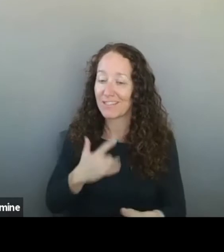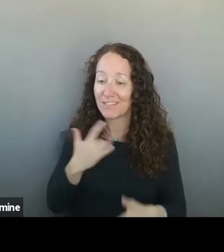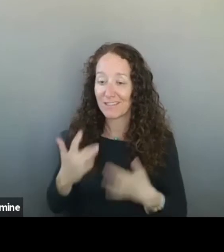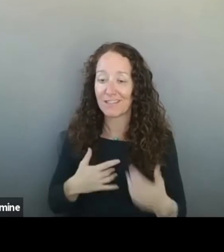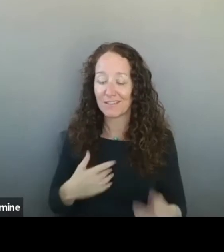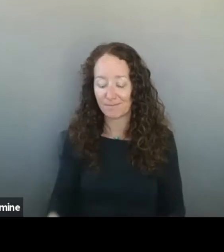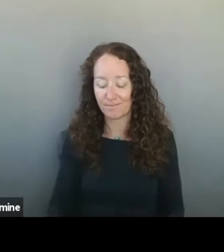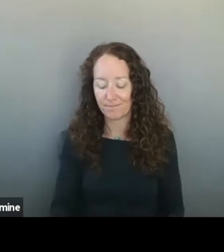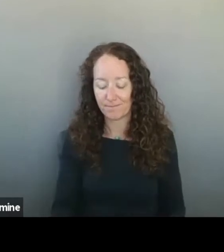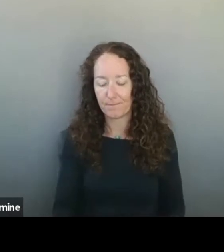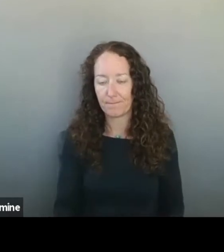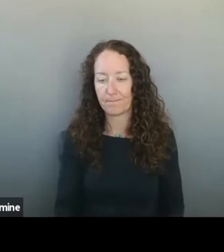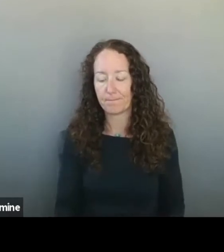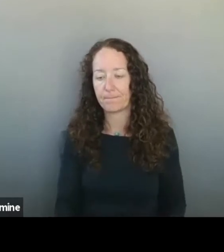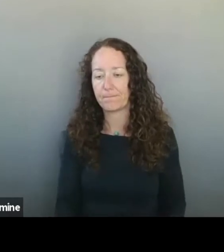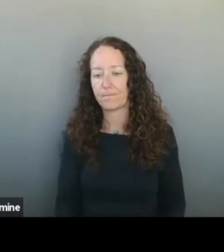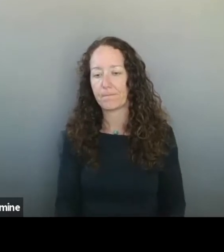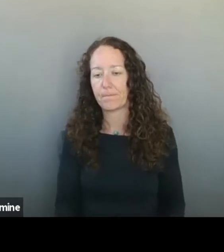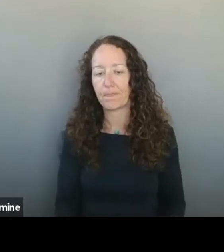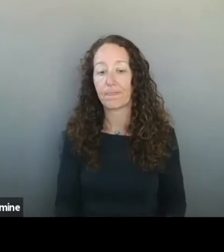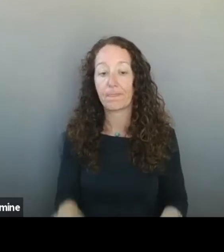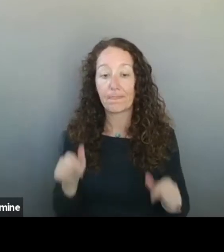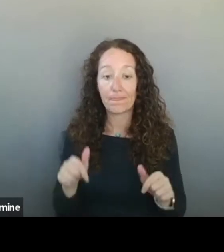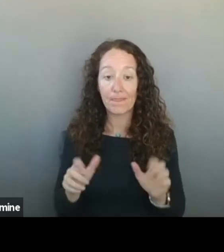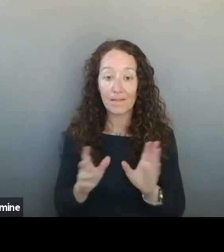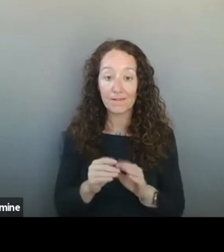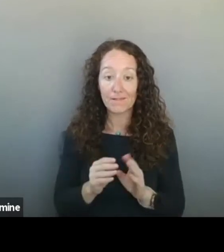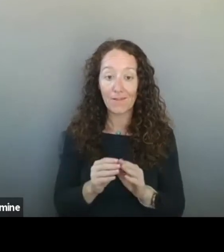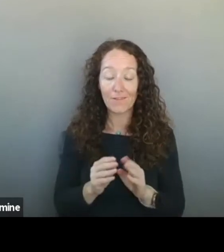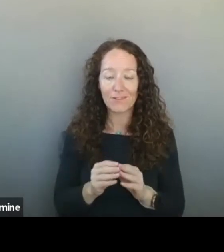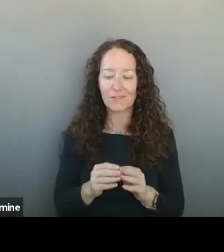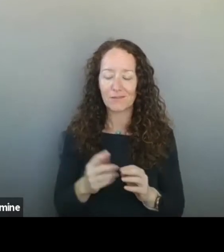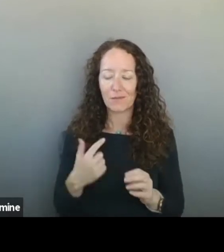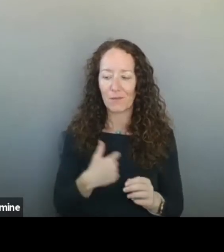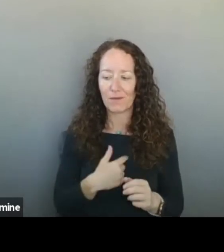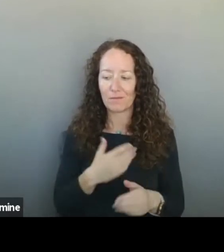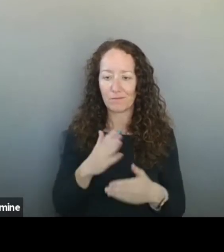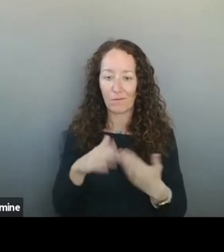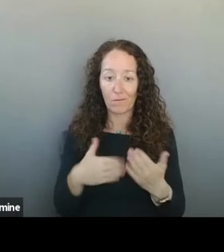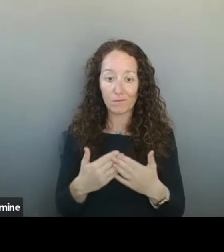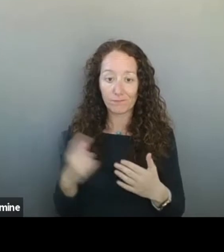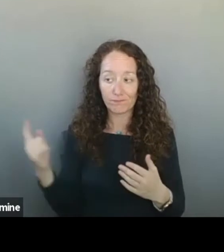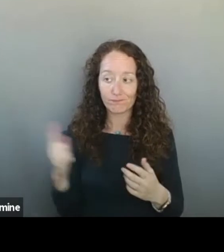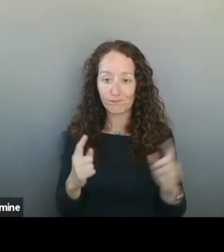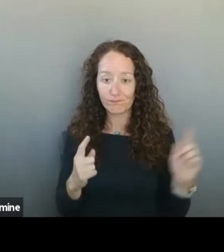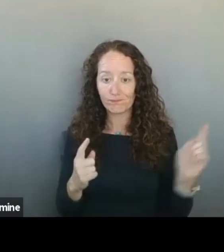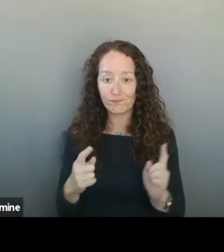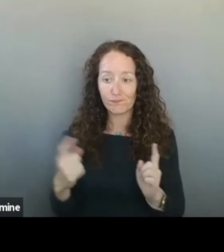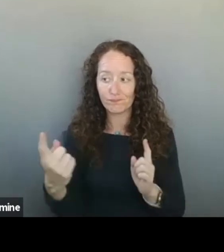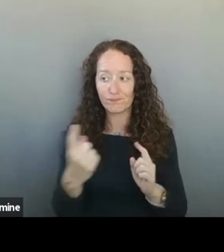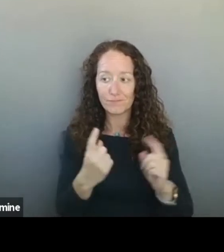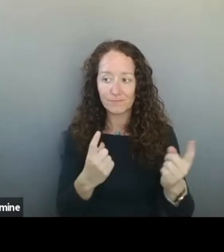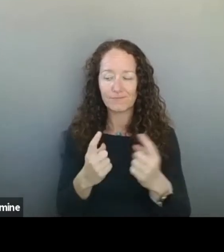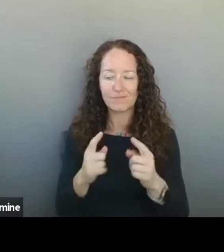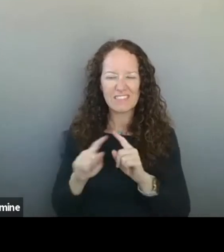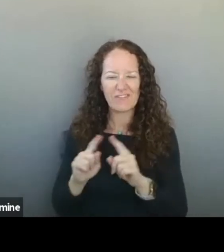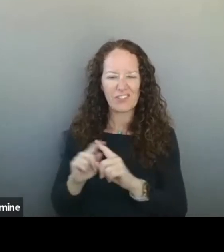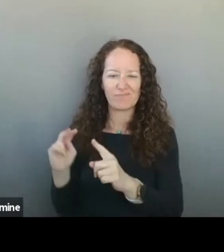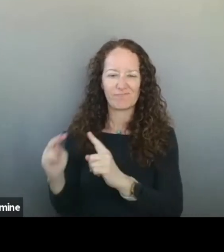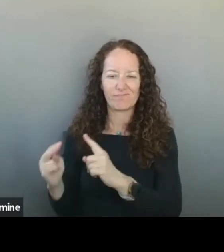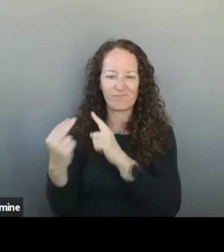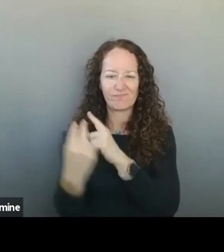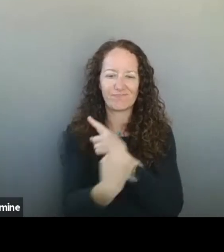is a conversation that all of us kind of come to from different directions and